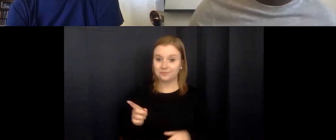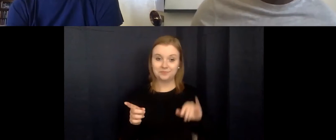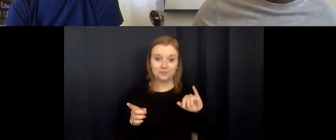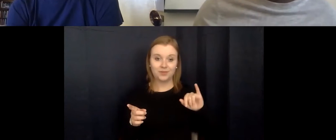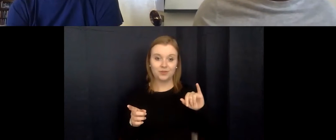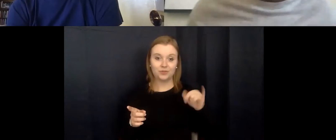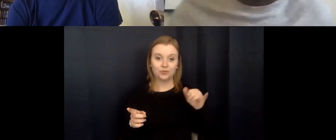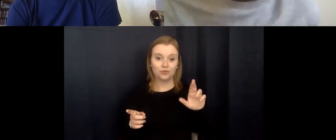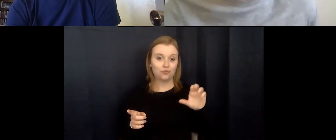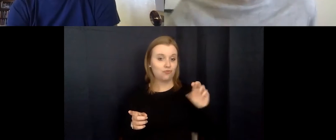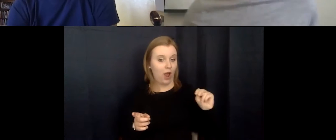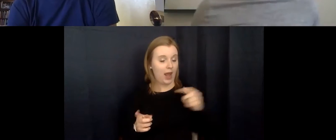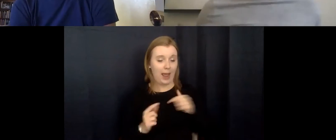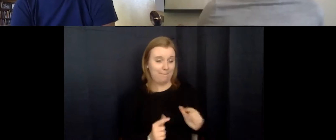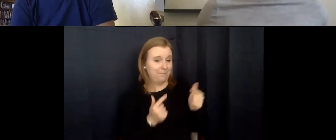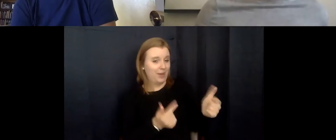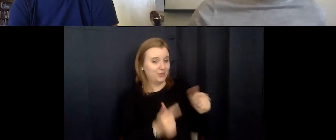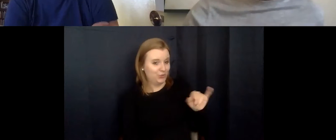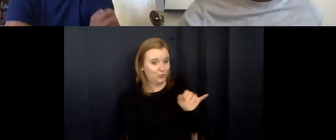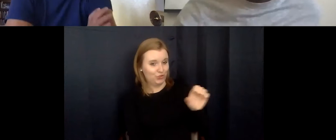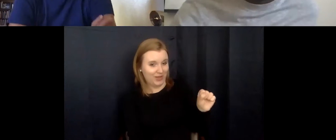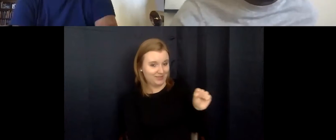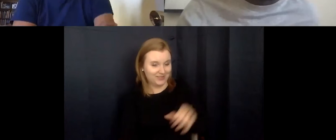over to you, Jess.